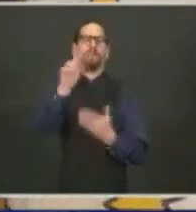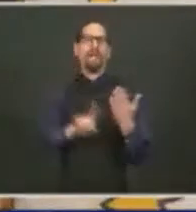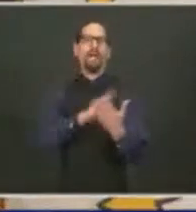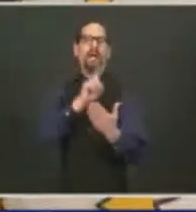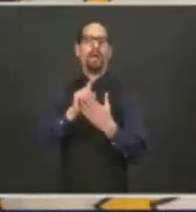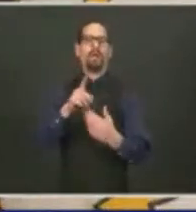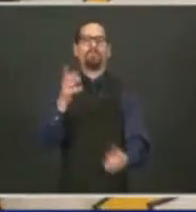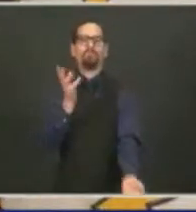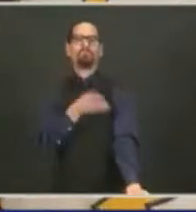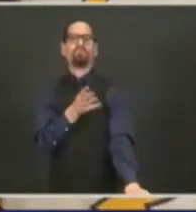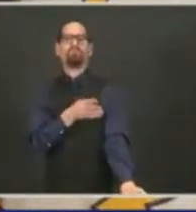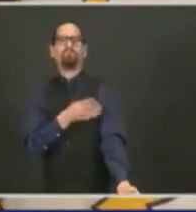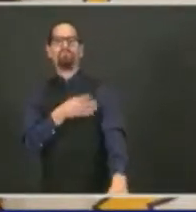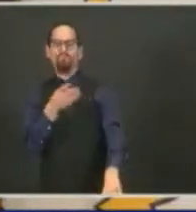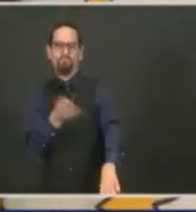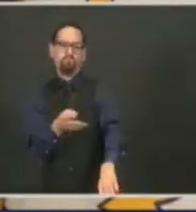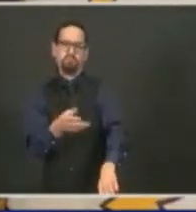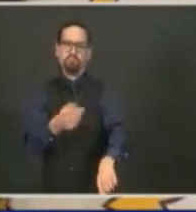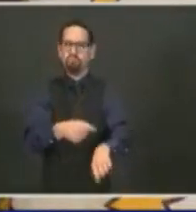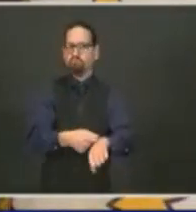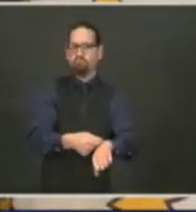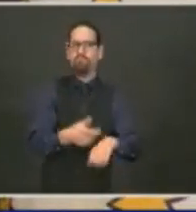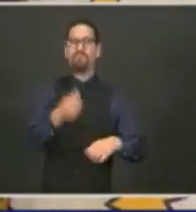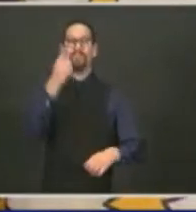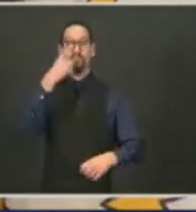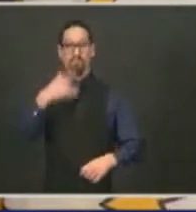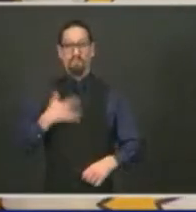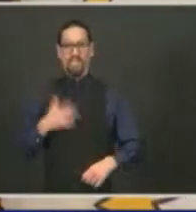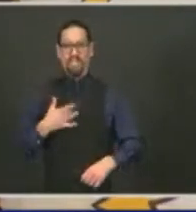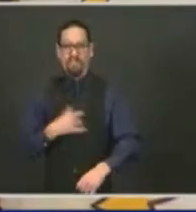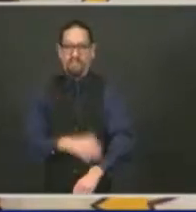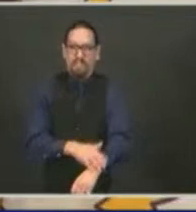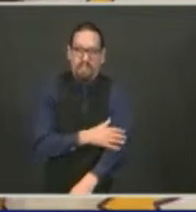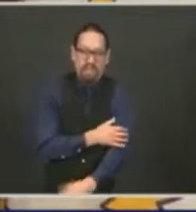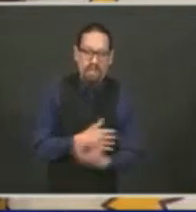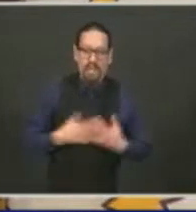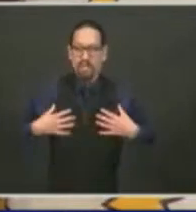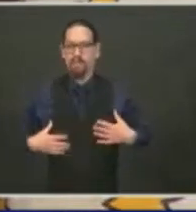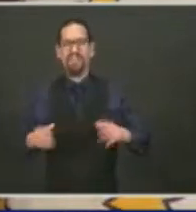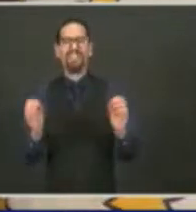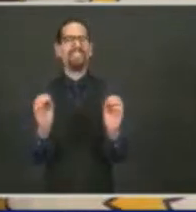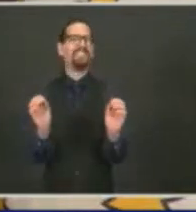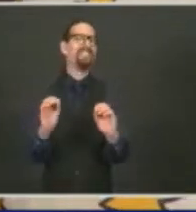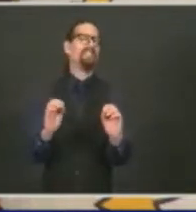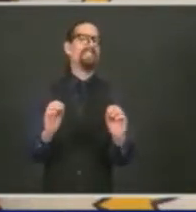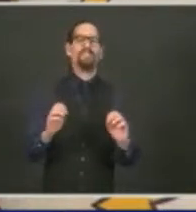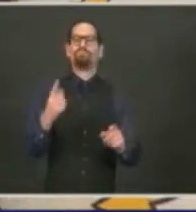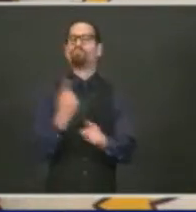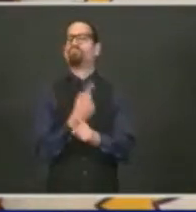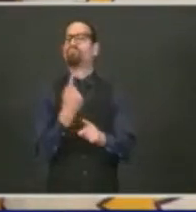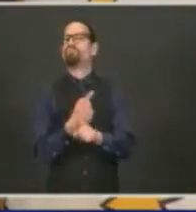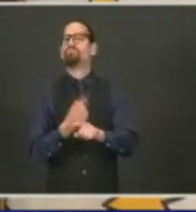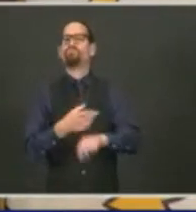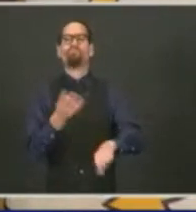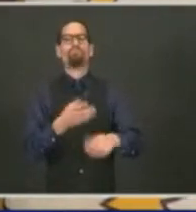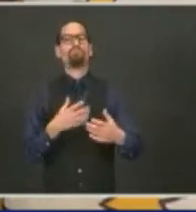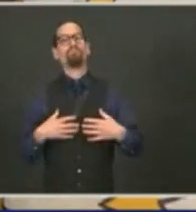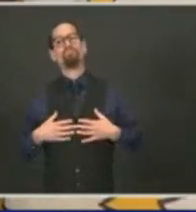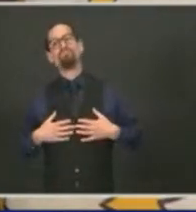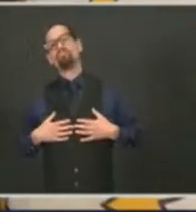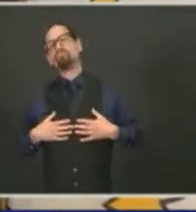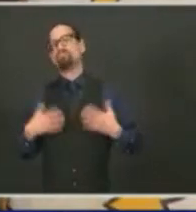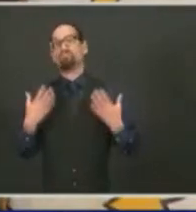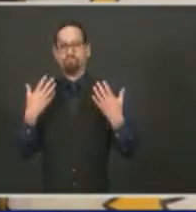don't feel it going in. It takes about an hour. Then they watch you for an hour longer to make sure you handle the medicine okay. There's a